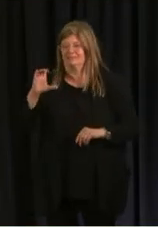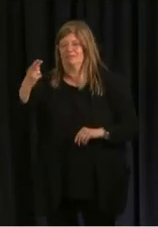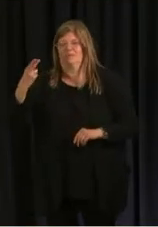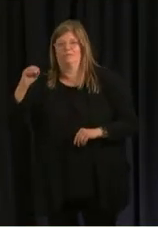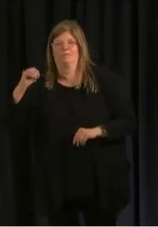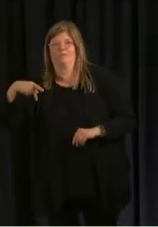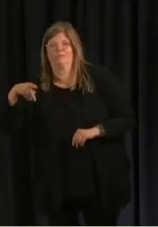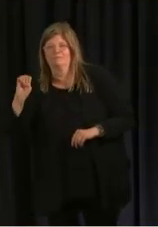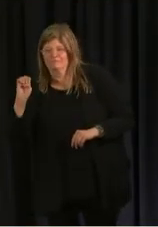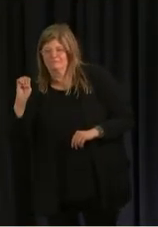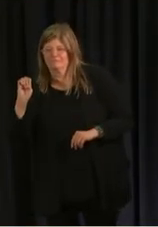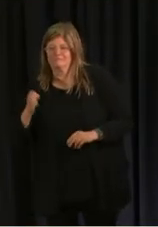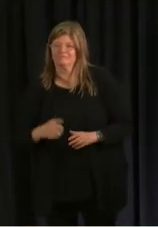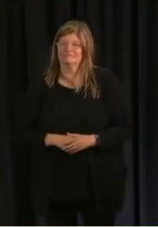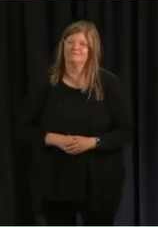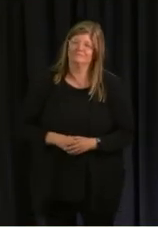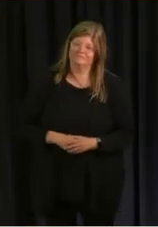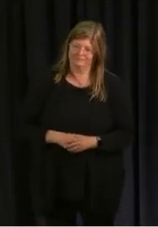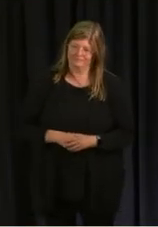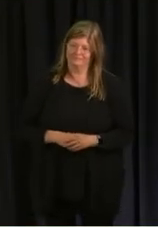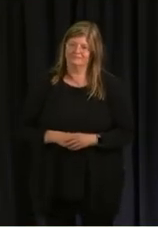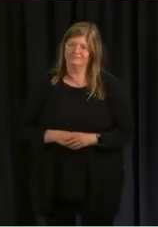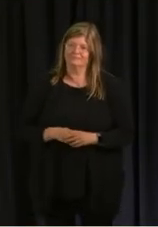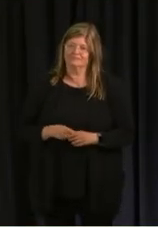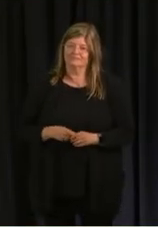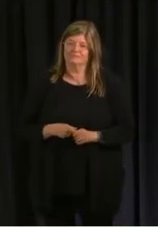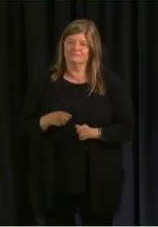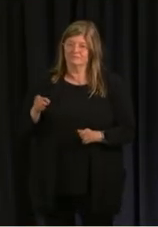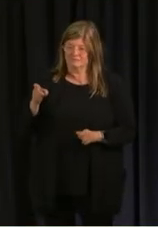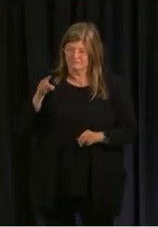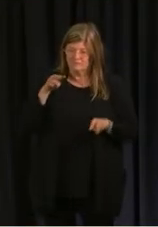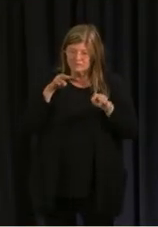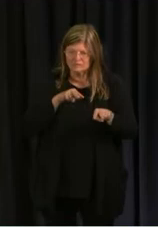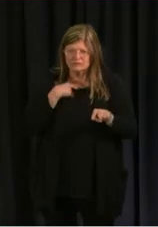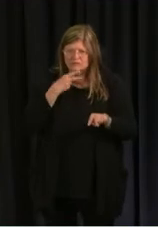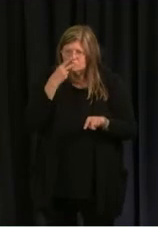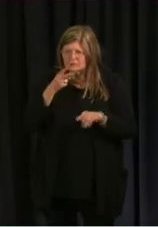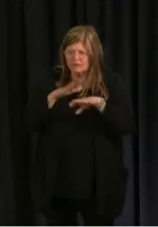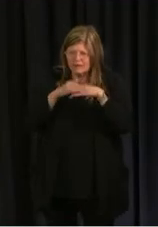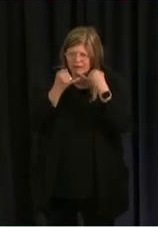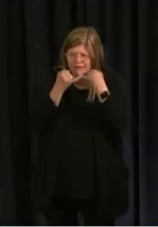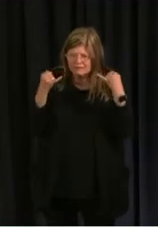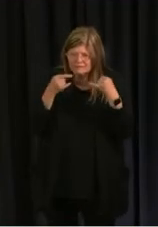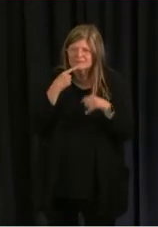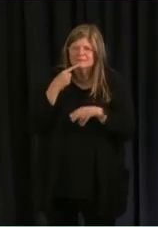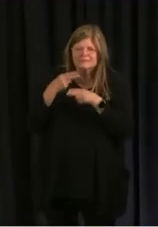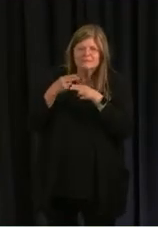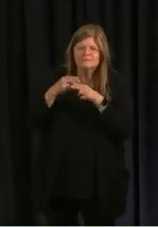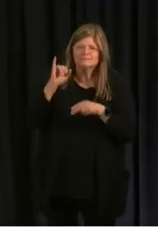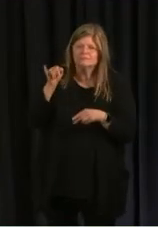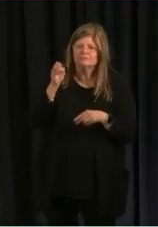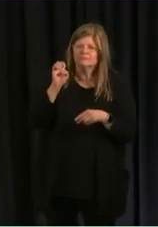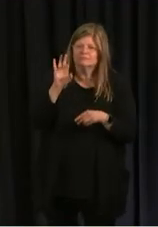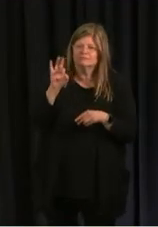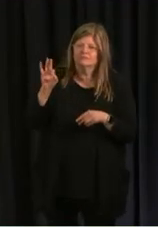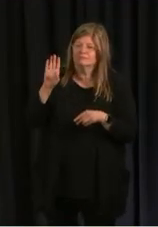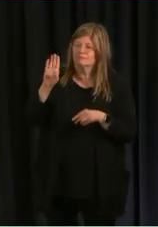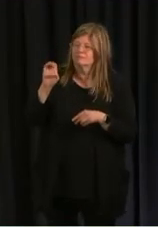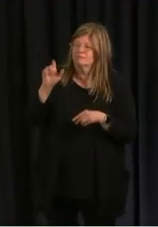know that we'll take a question from online from Jess Belford asking if yoga studios can